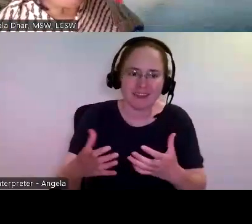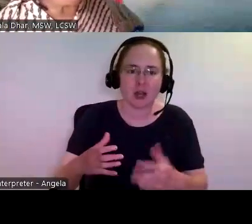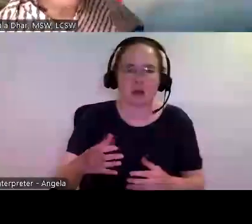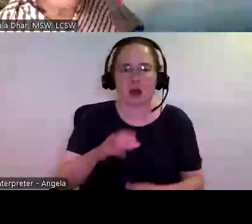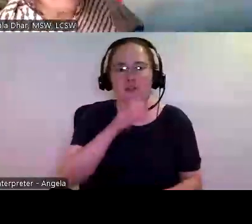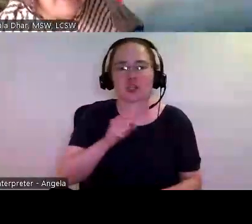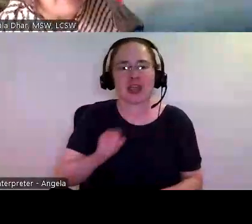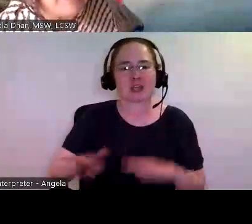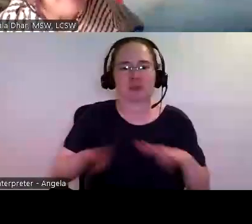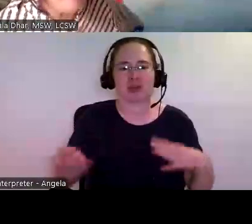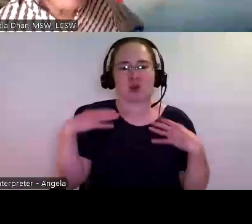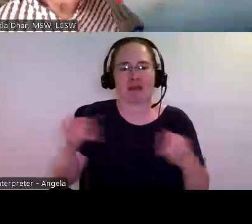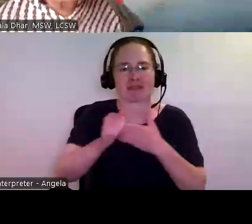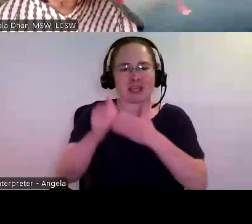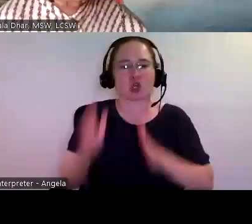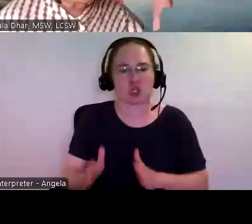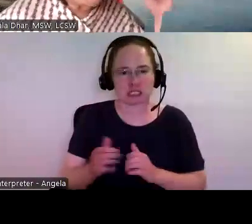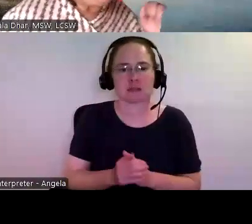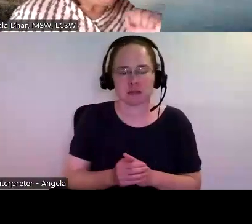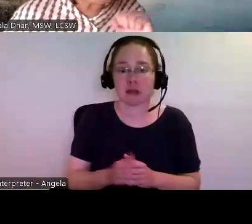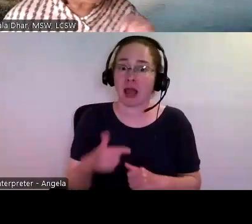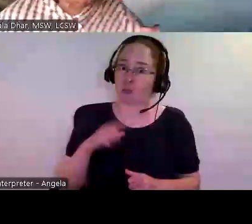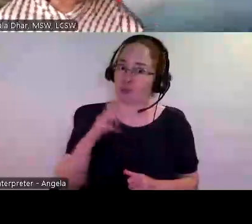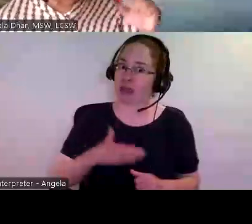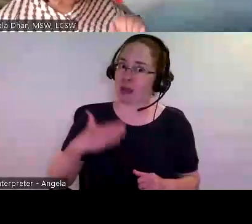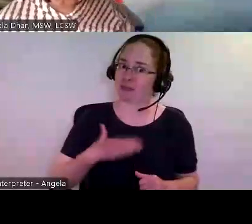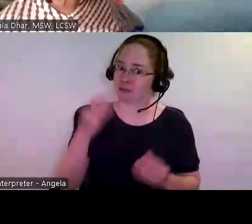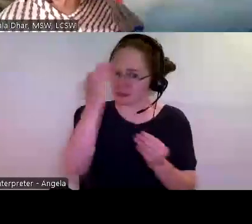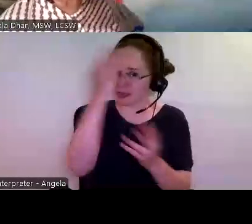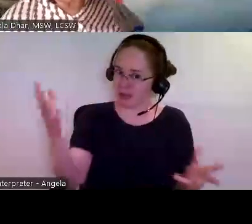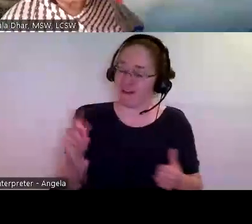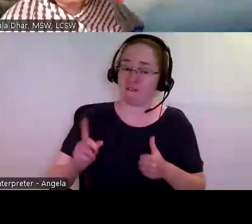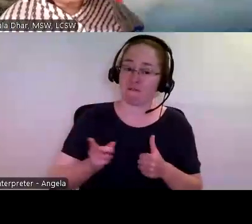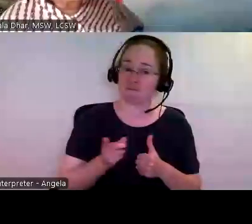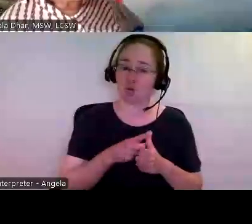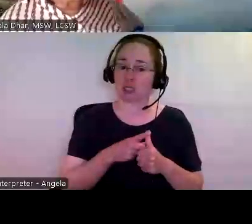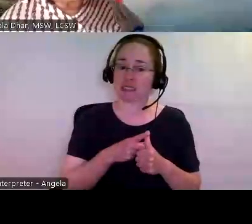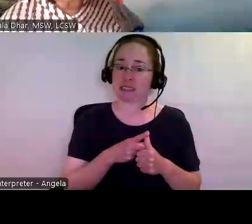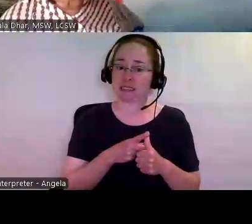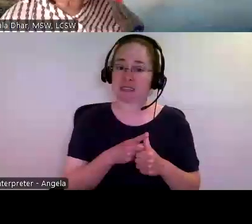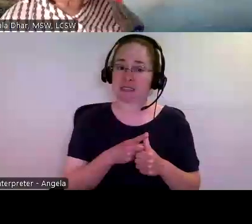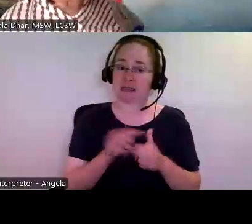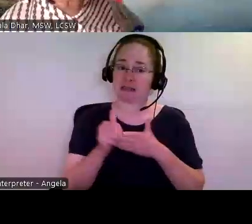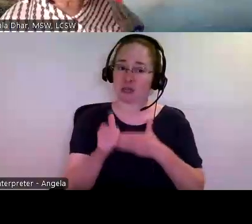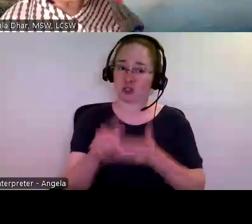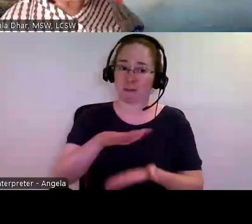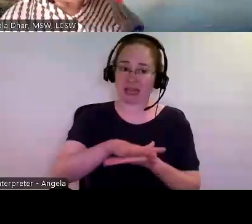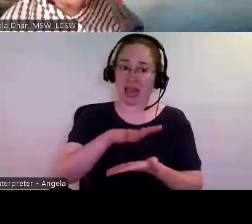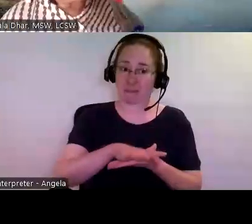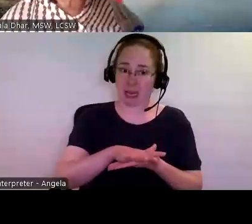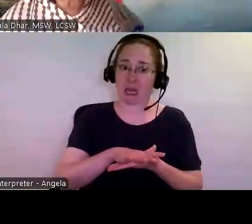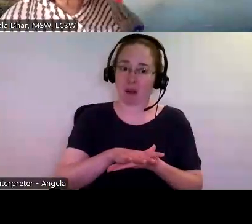geriatric behavioral health leaders. And so I'm very happy to say that our first leadership academy